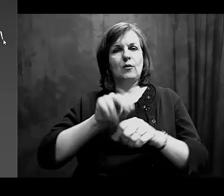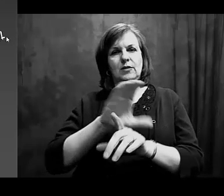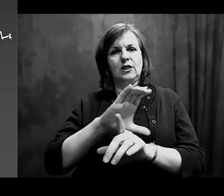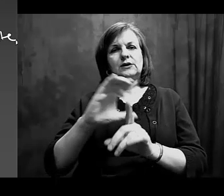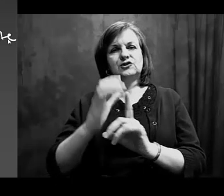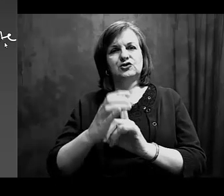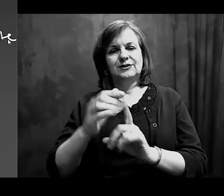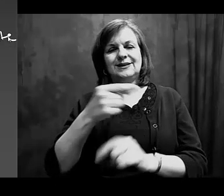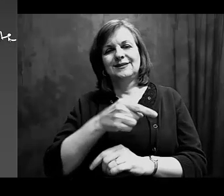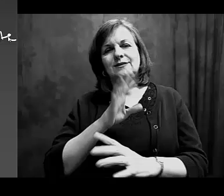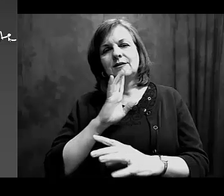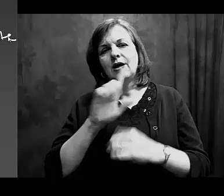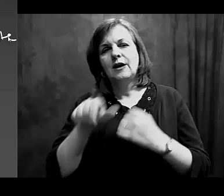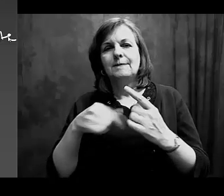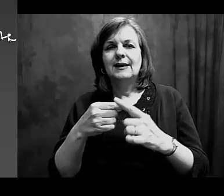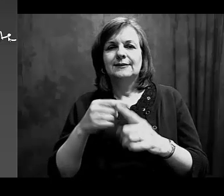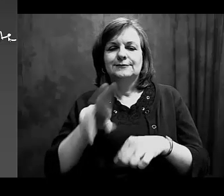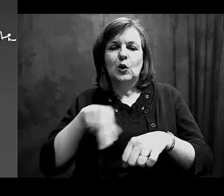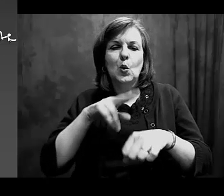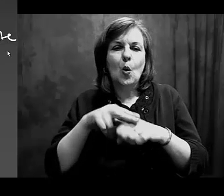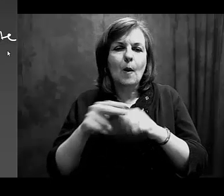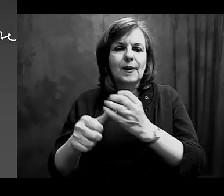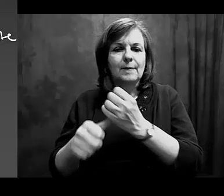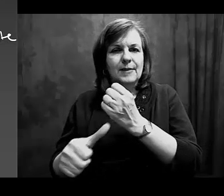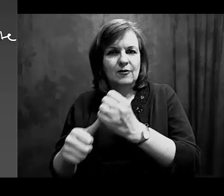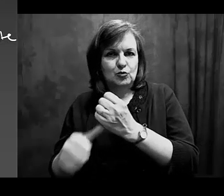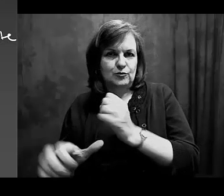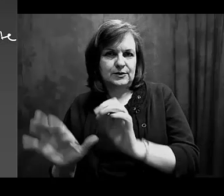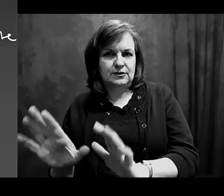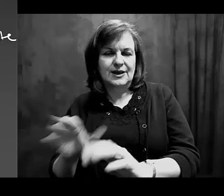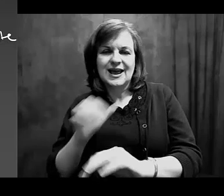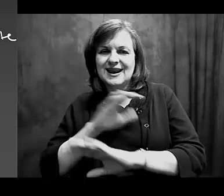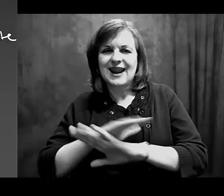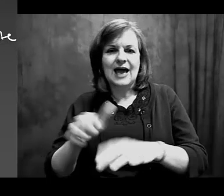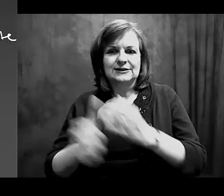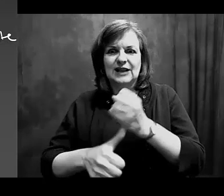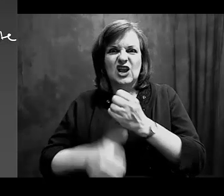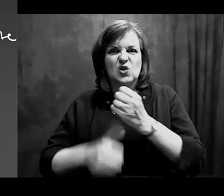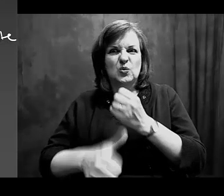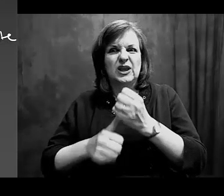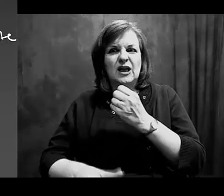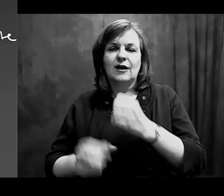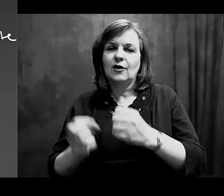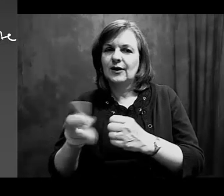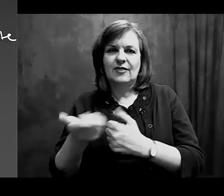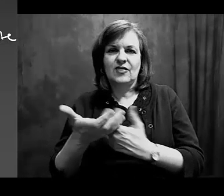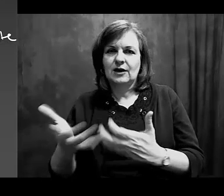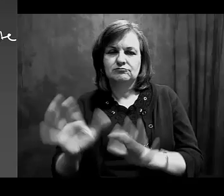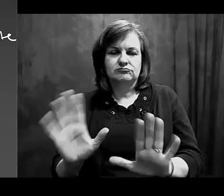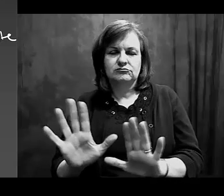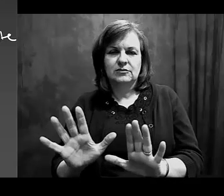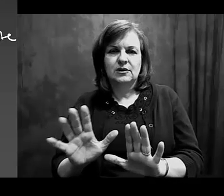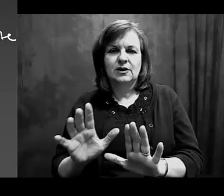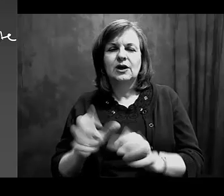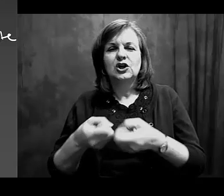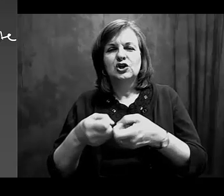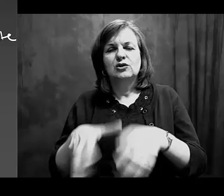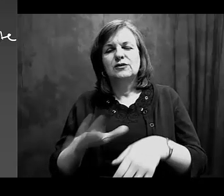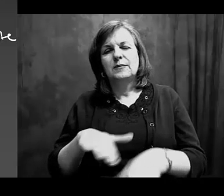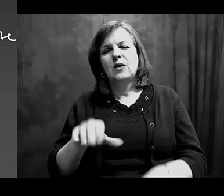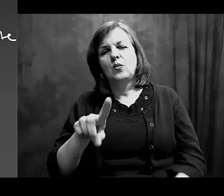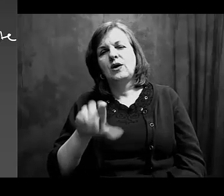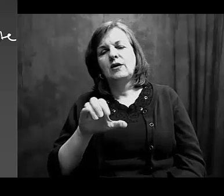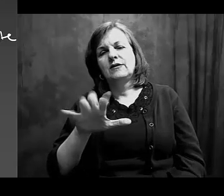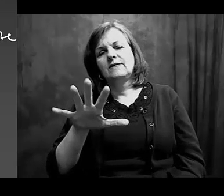Now, yes, you will move water out in urine as well, but the idea here is under normal conditions, so this is